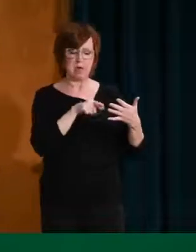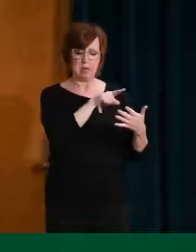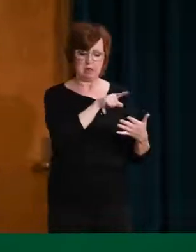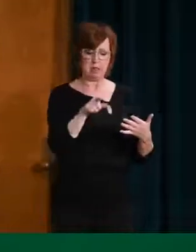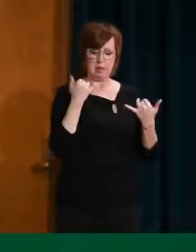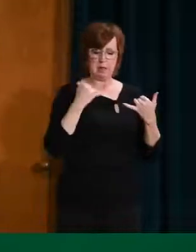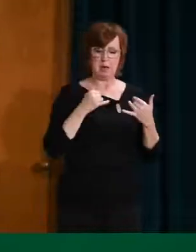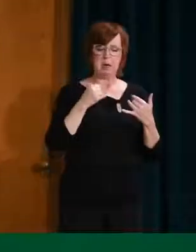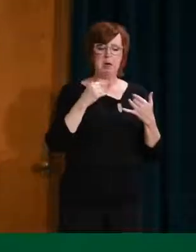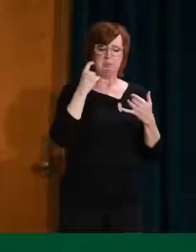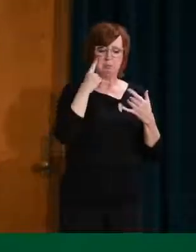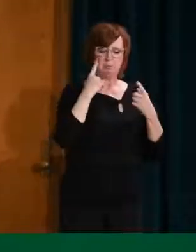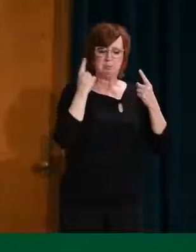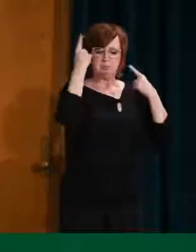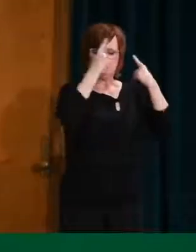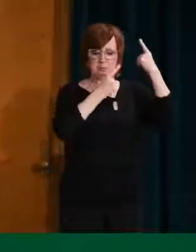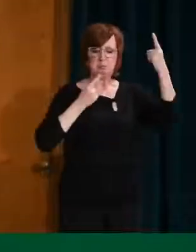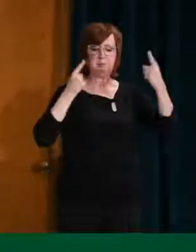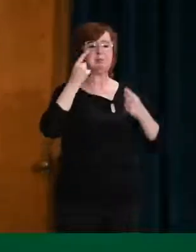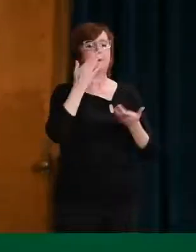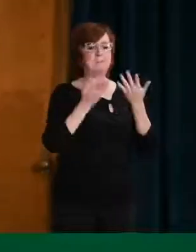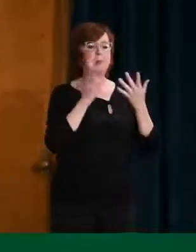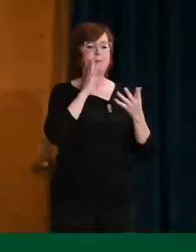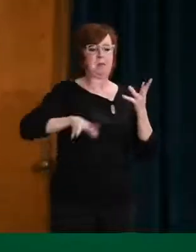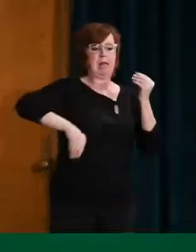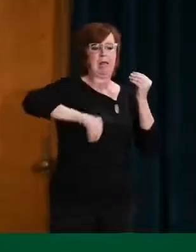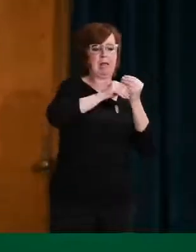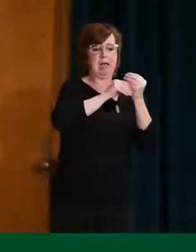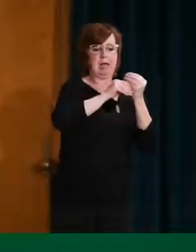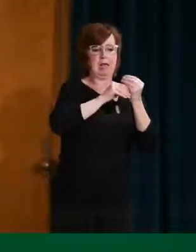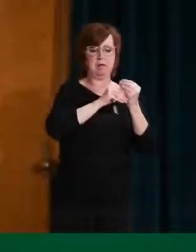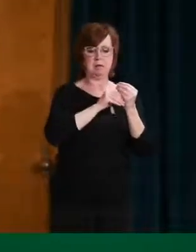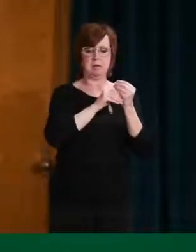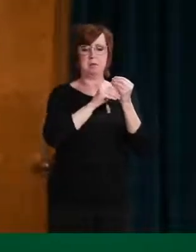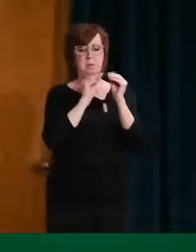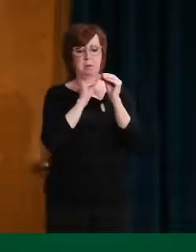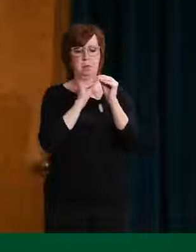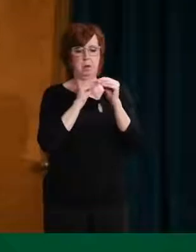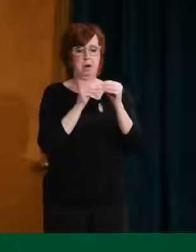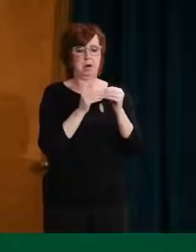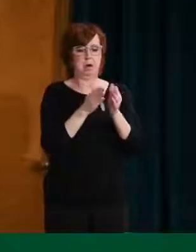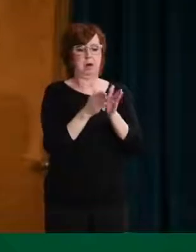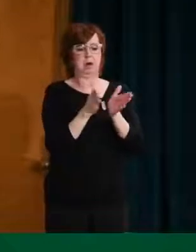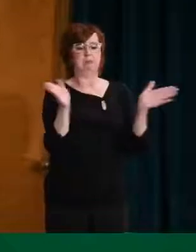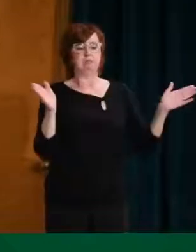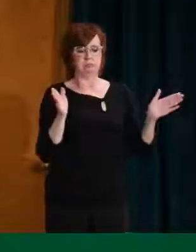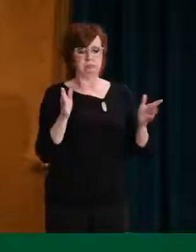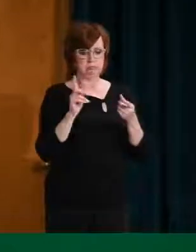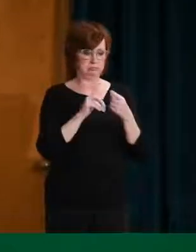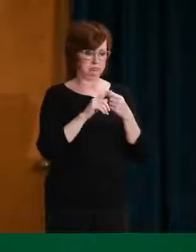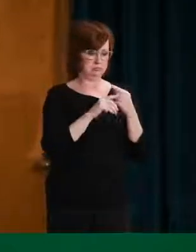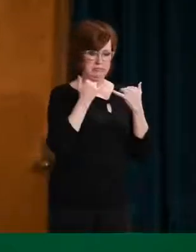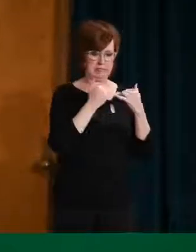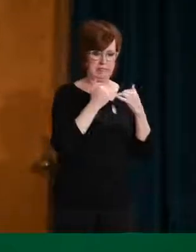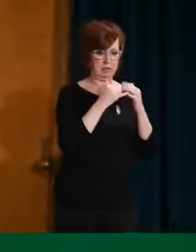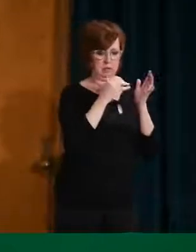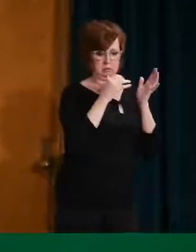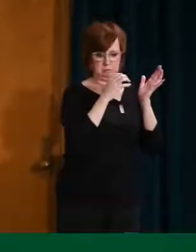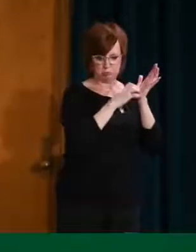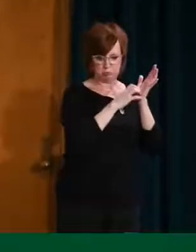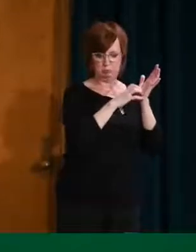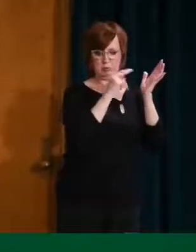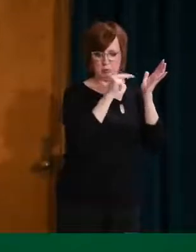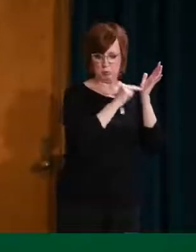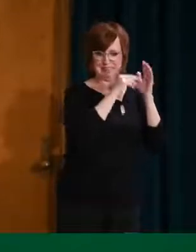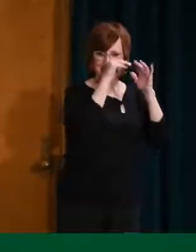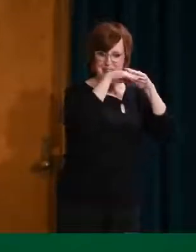at expansion of PPE beyond what the current practices are. Primarily